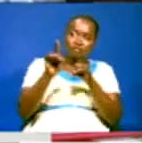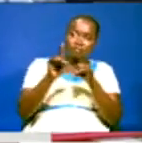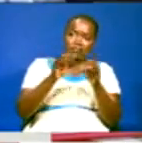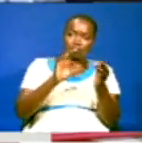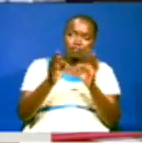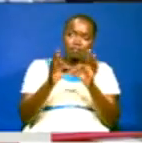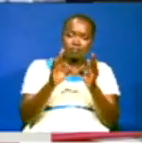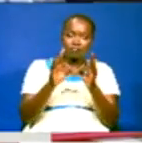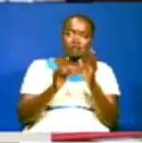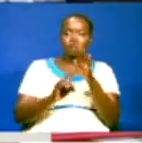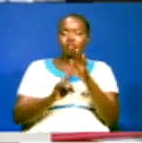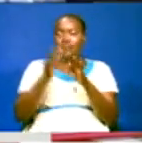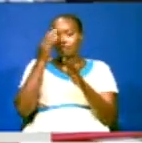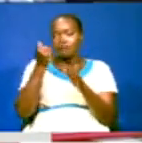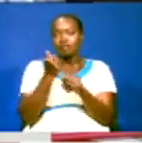Ministry, because